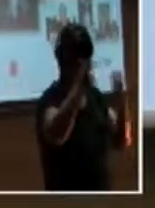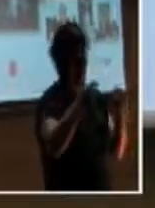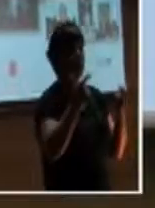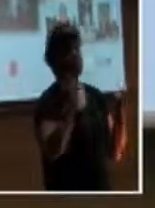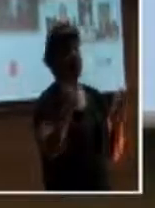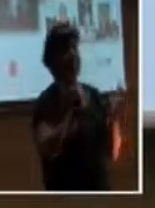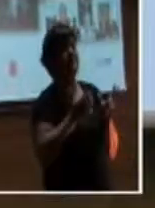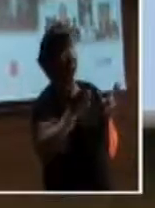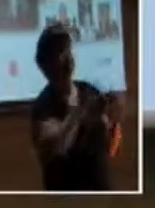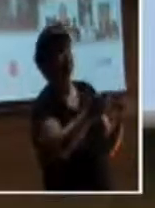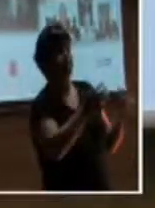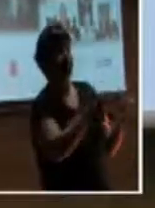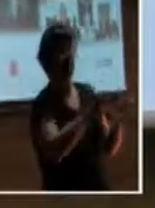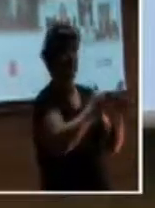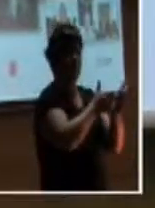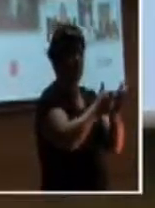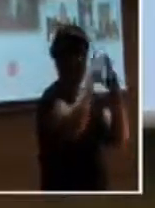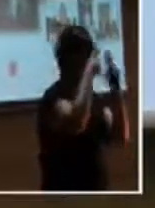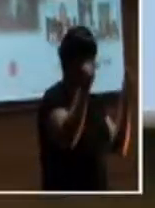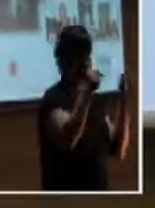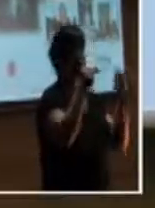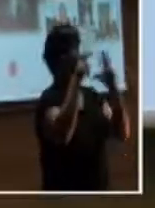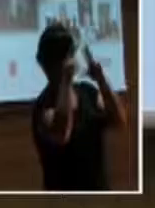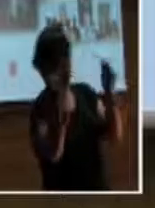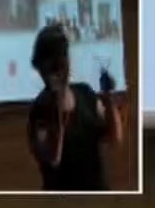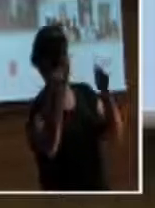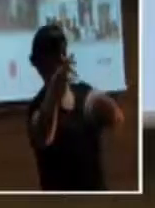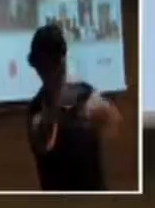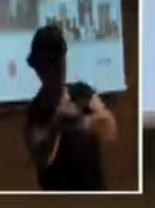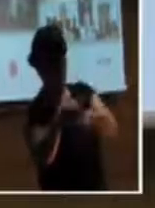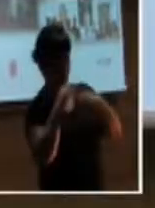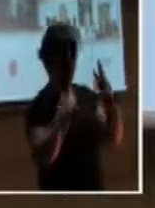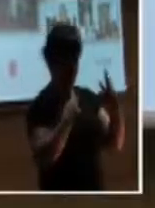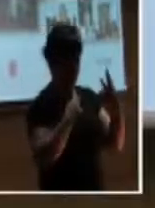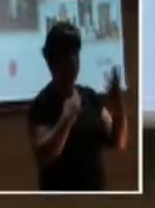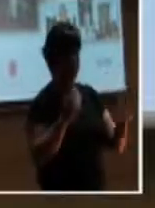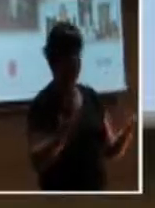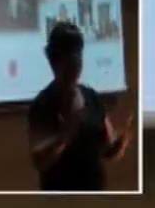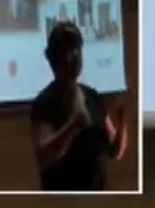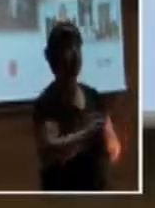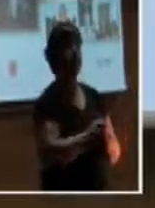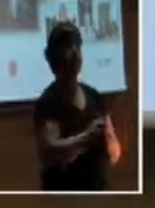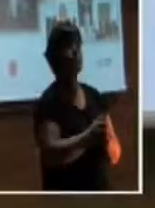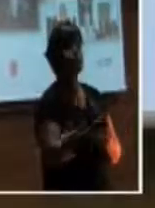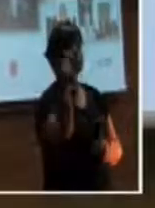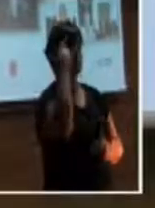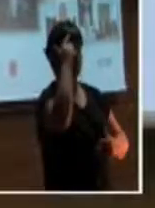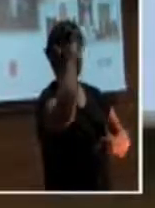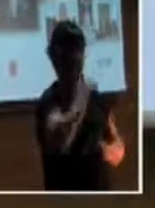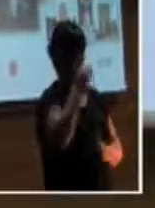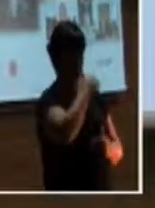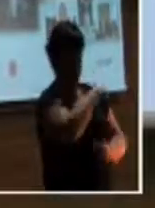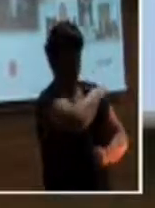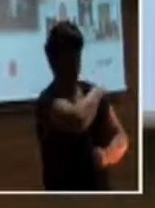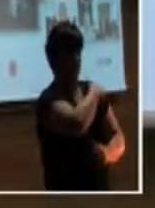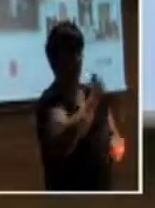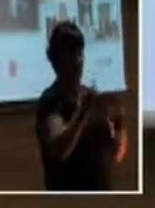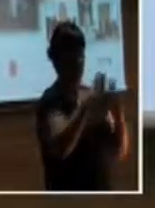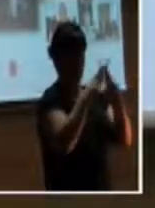carried out together with Sofia Hemmet University College and the Karolinska Institutet. And from this year, they're